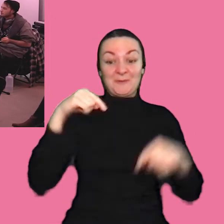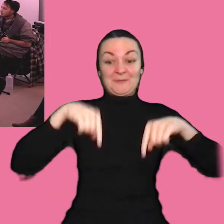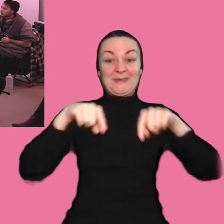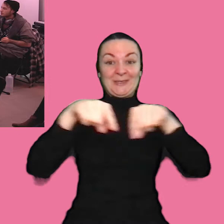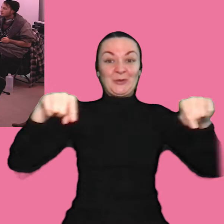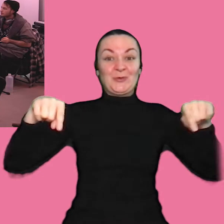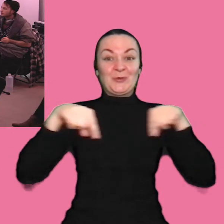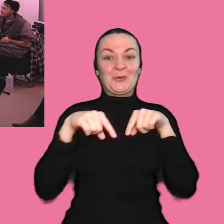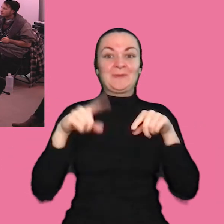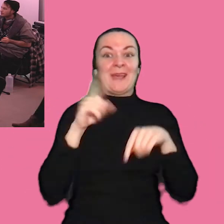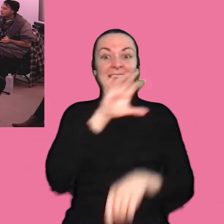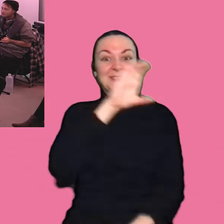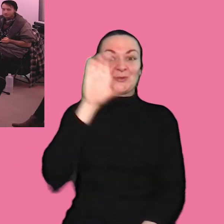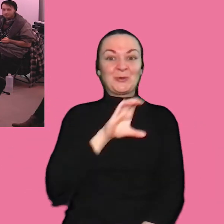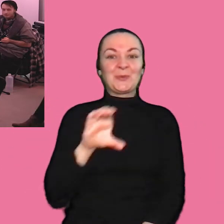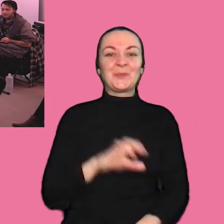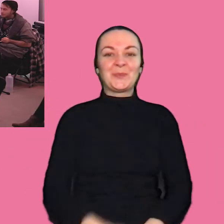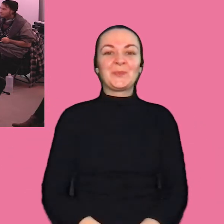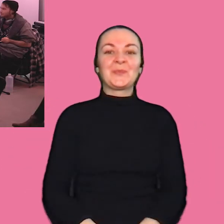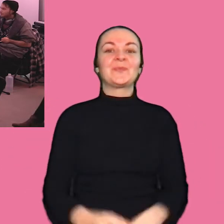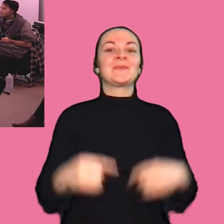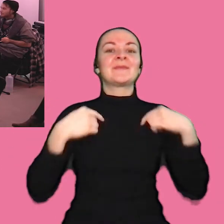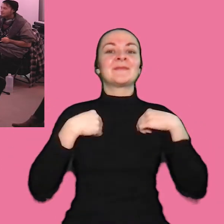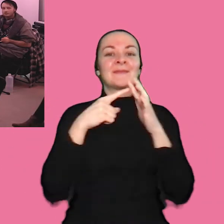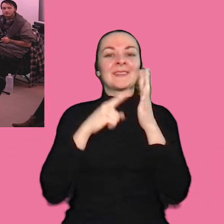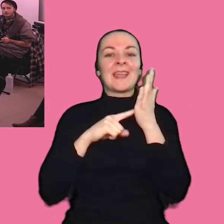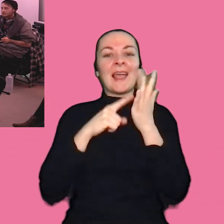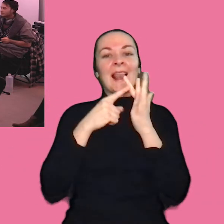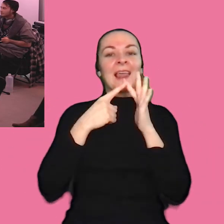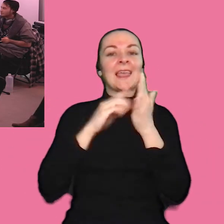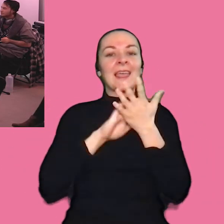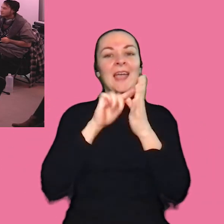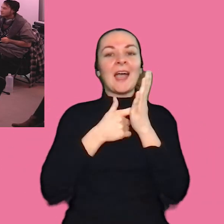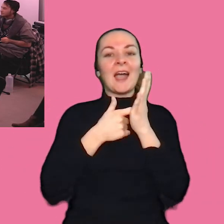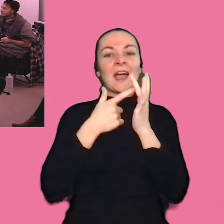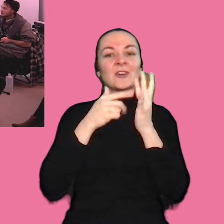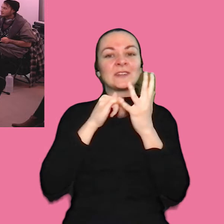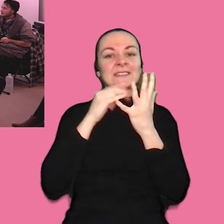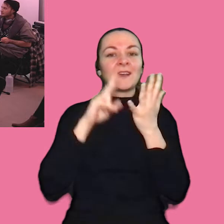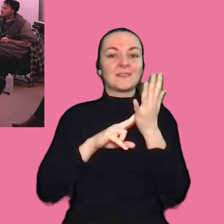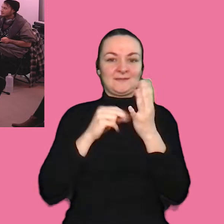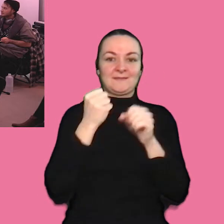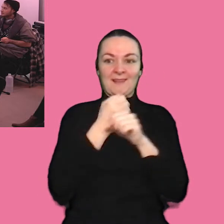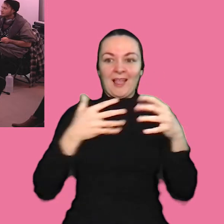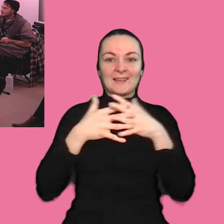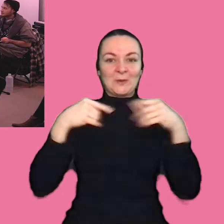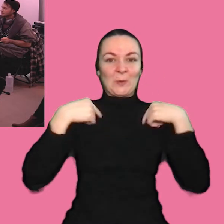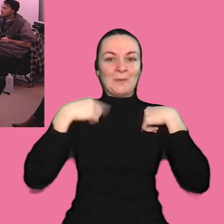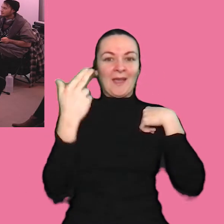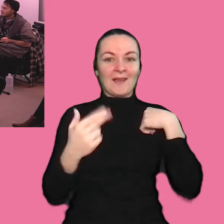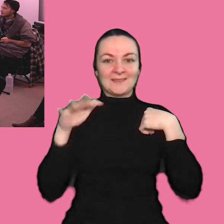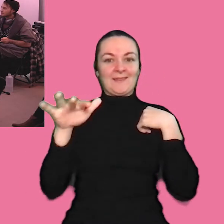Hi everyone, here in the room and on Zoom. I'm Ellie Harrison. I'm an artist based in